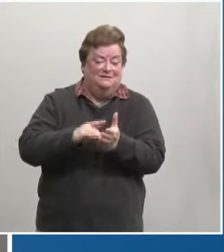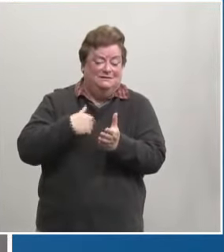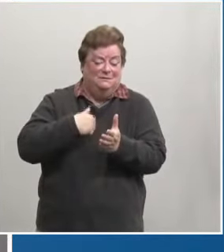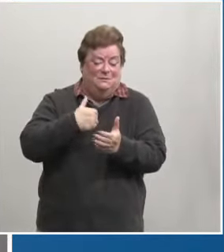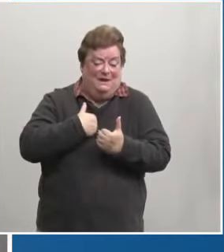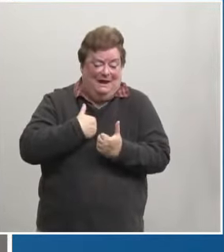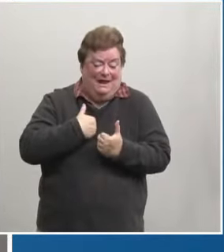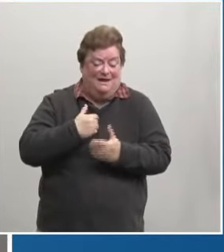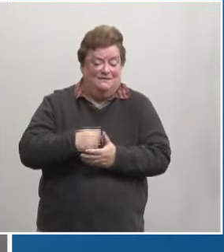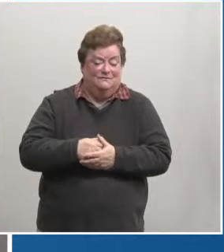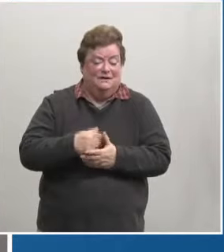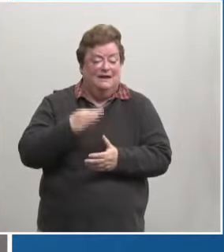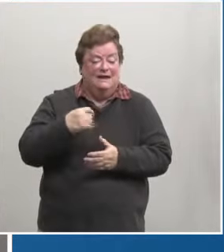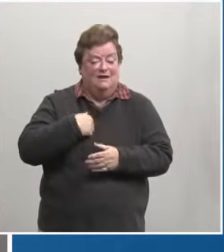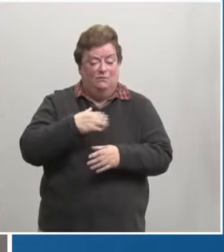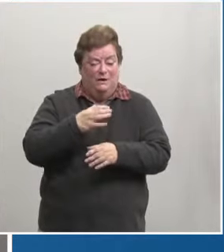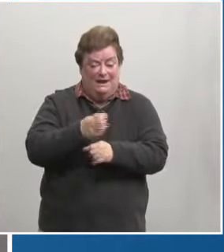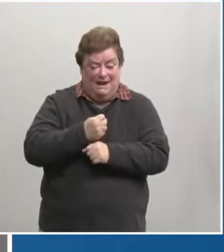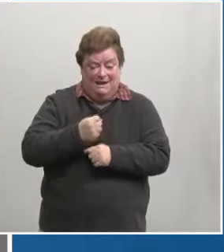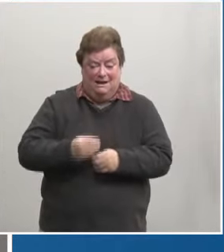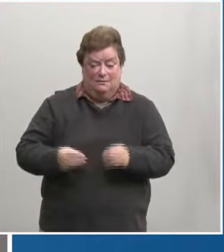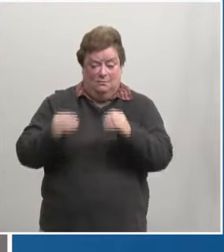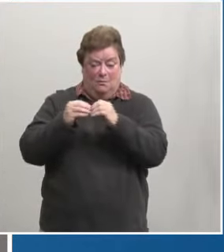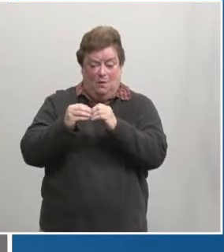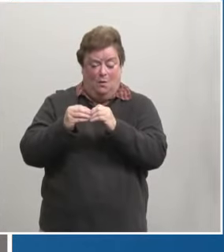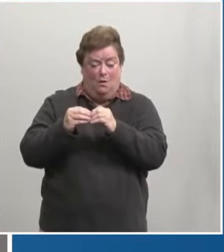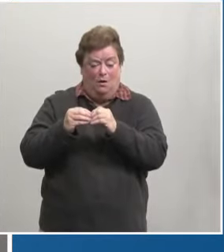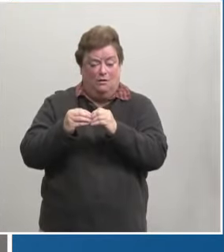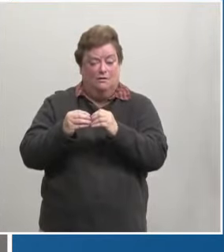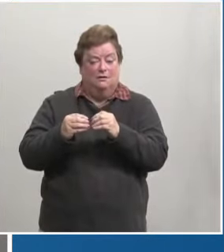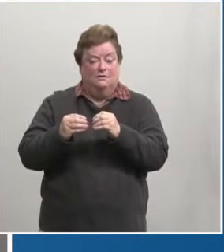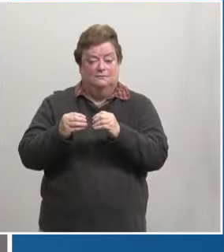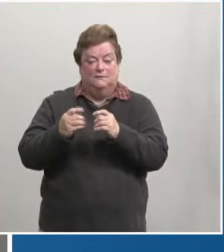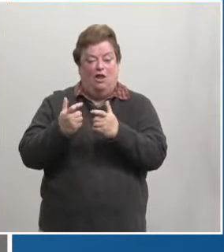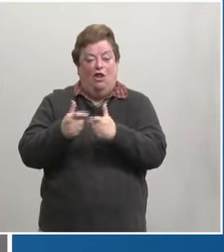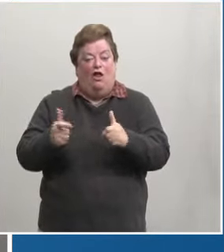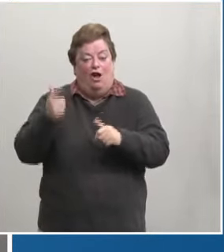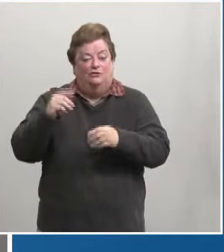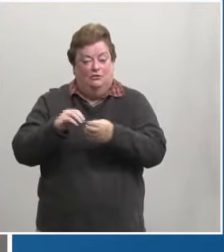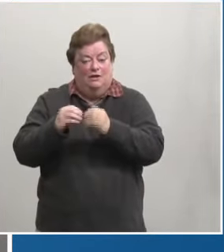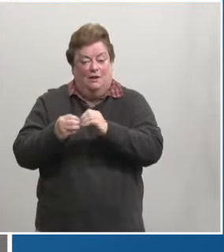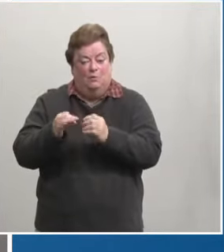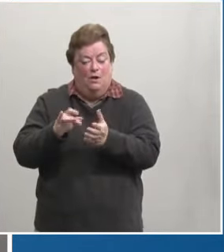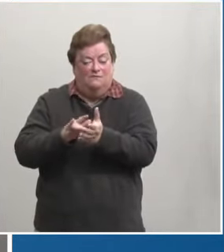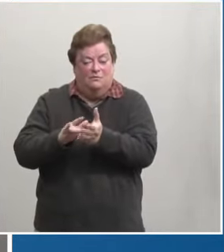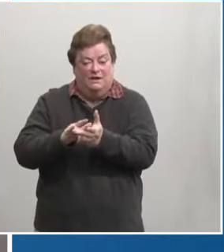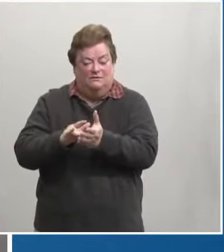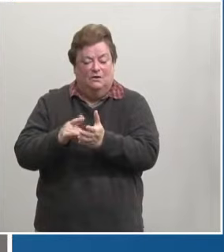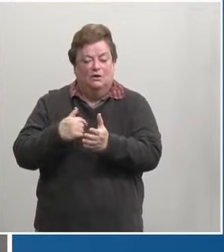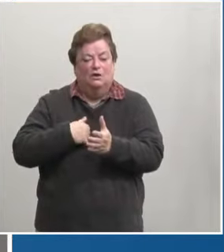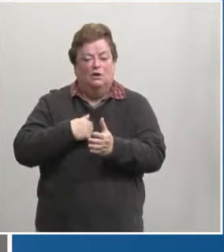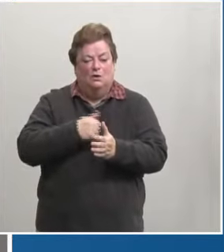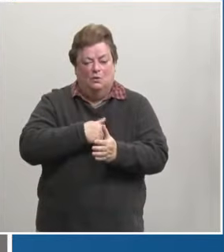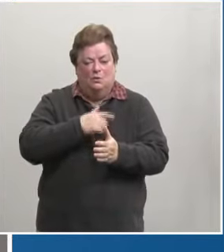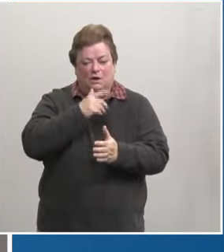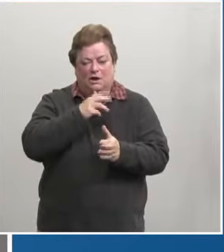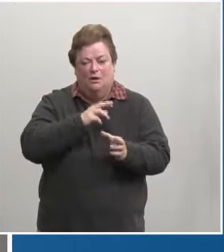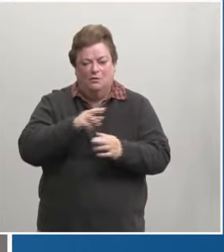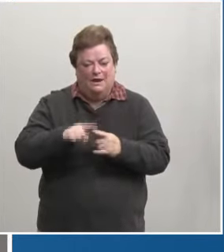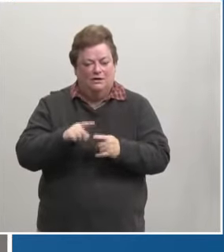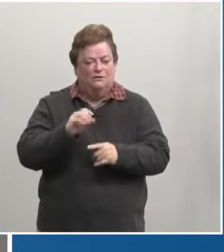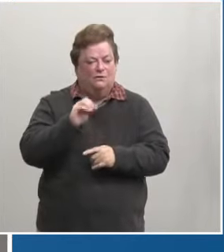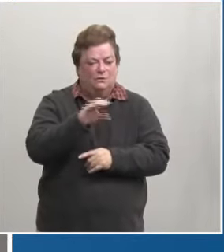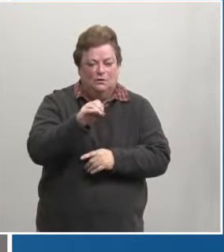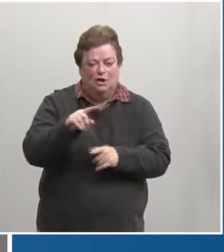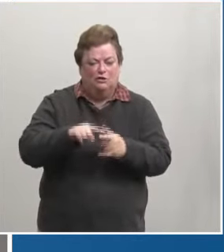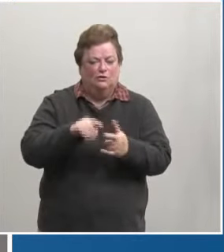If we're able to get additional larger amounts of vaccine, we'll be working to get it in physicians'